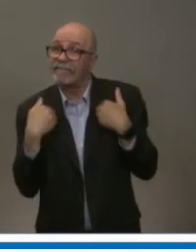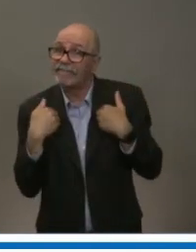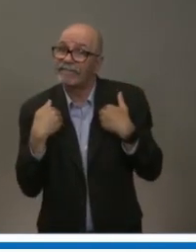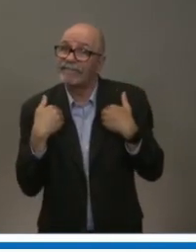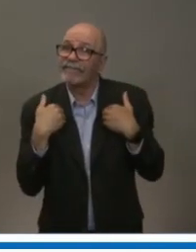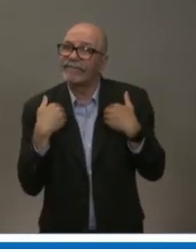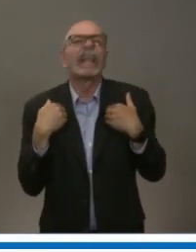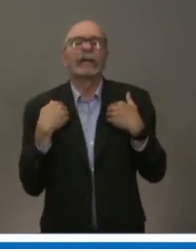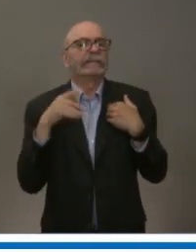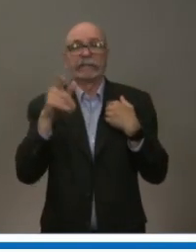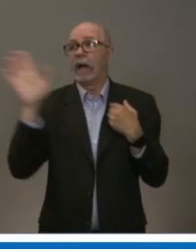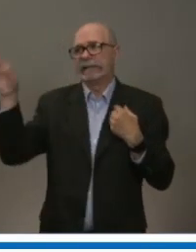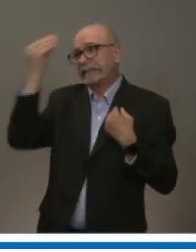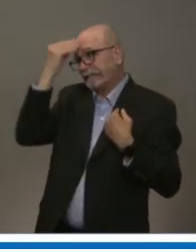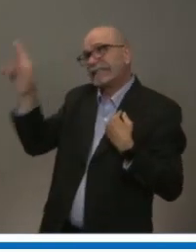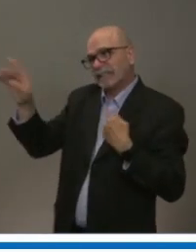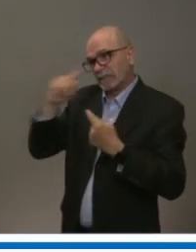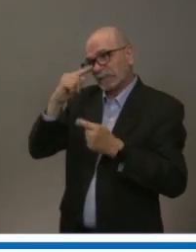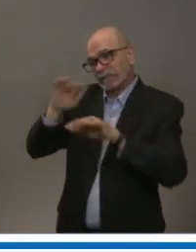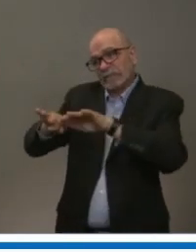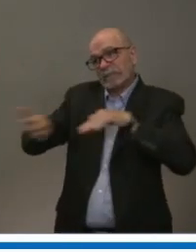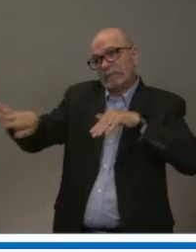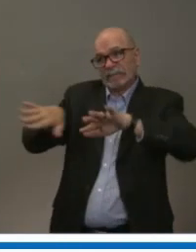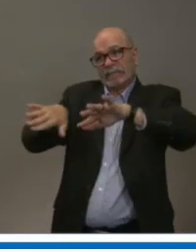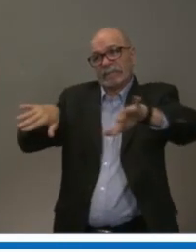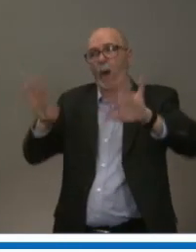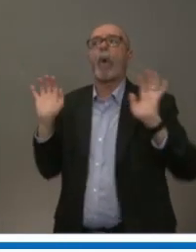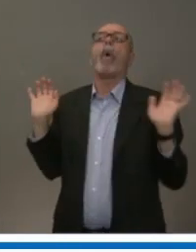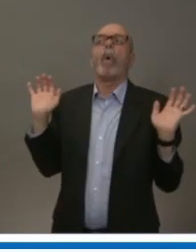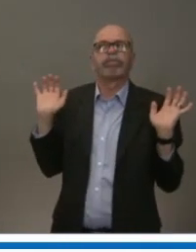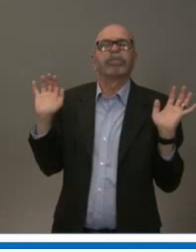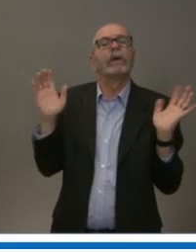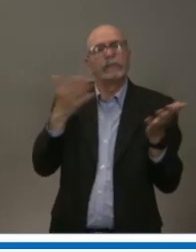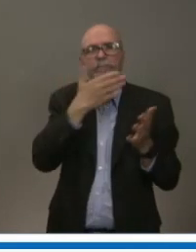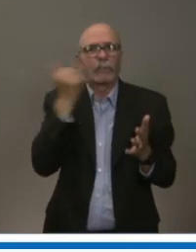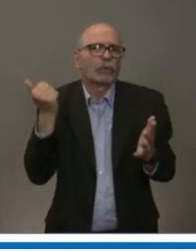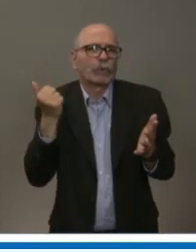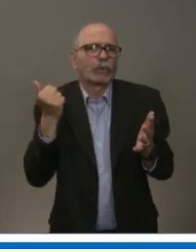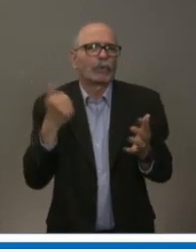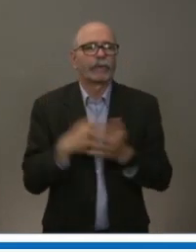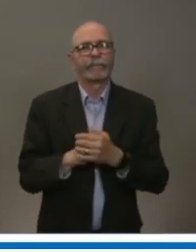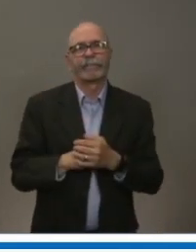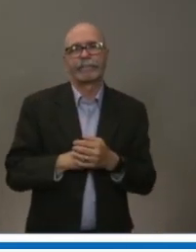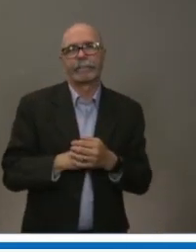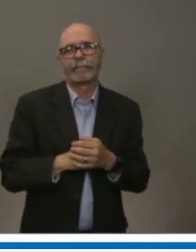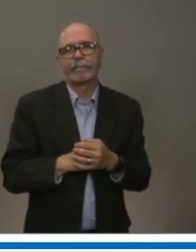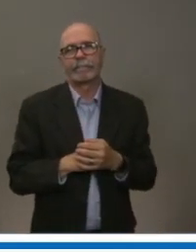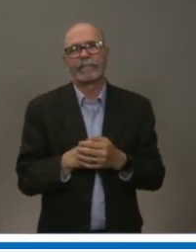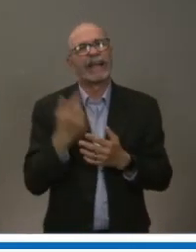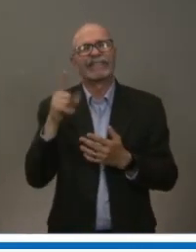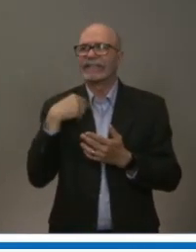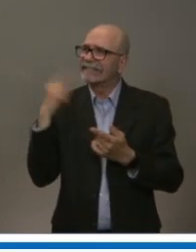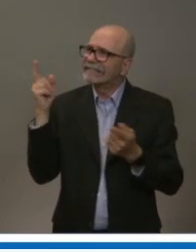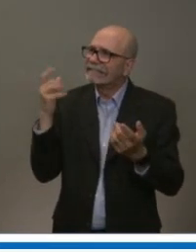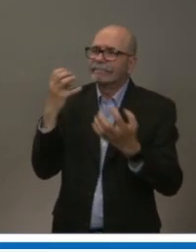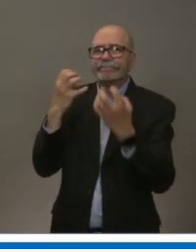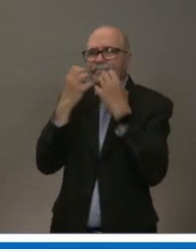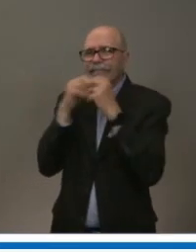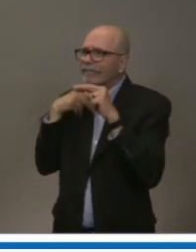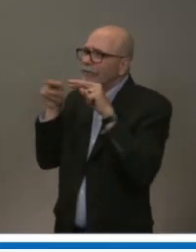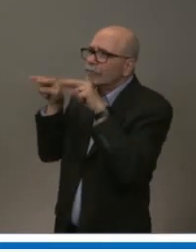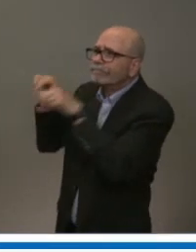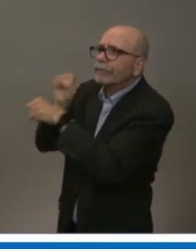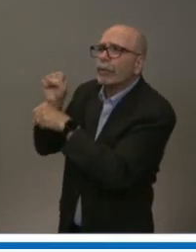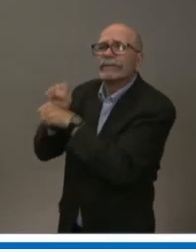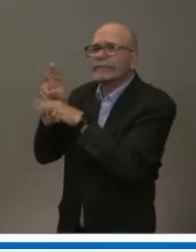them isolated. So it is about working very closely with communities, understanding,